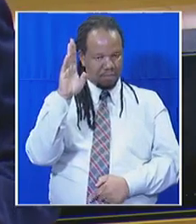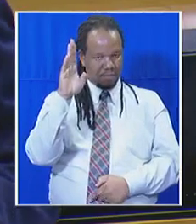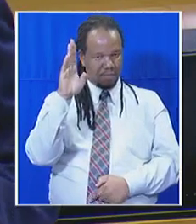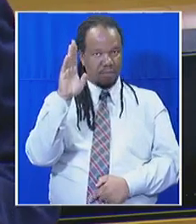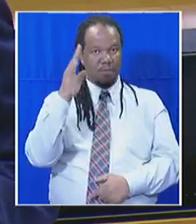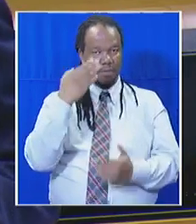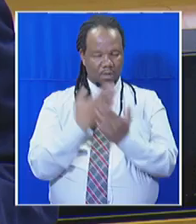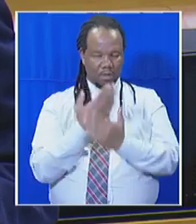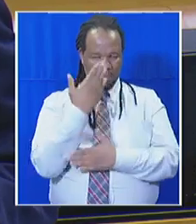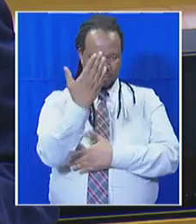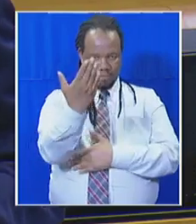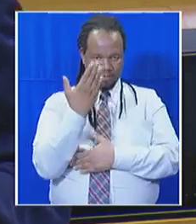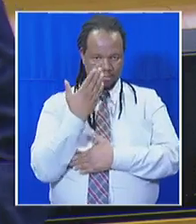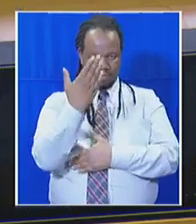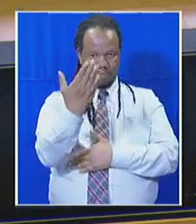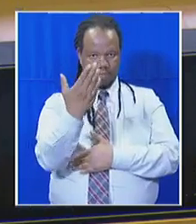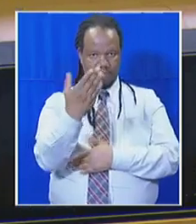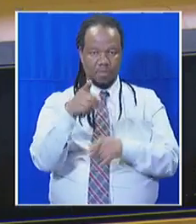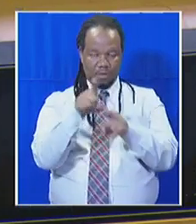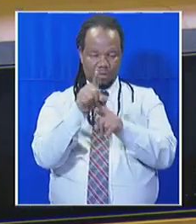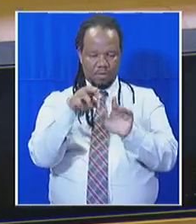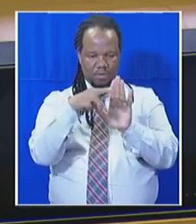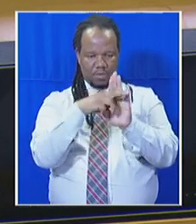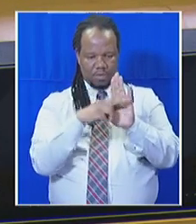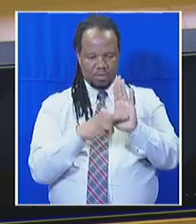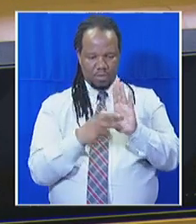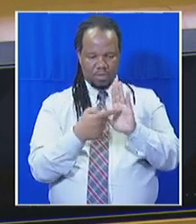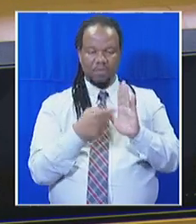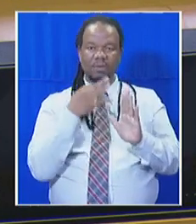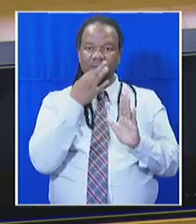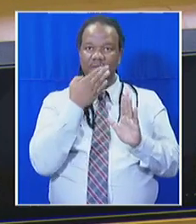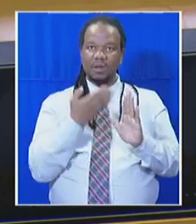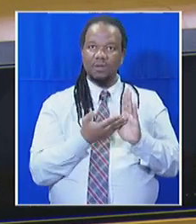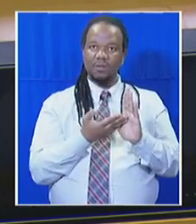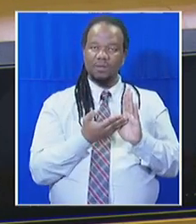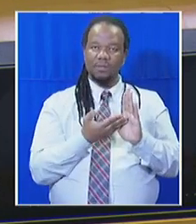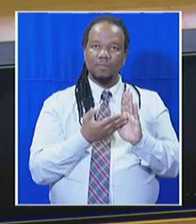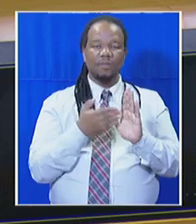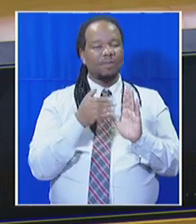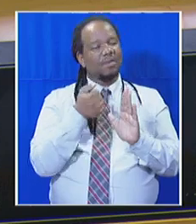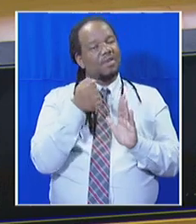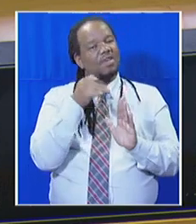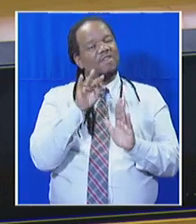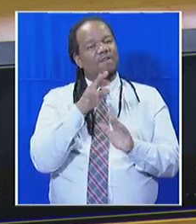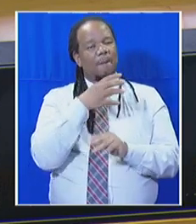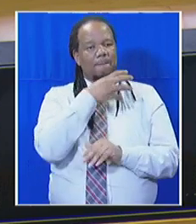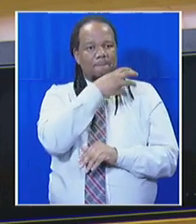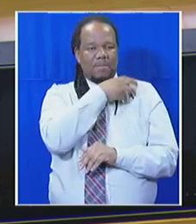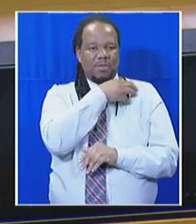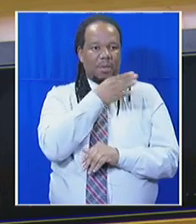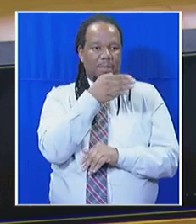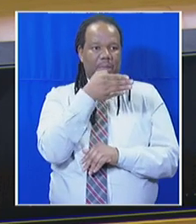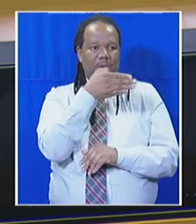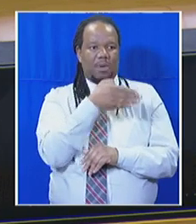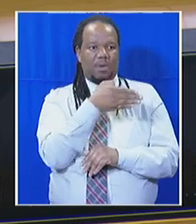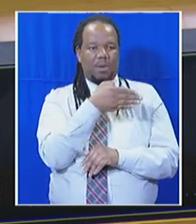one more time? I'm going to read you the rule. The rule specifically says, Honourable Member, if a minister is absent on a day